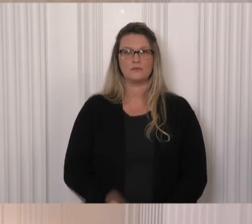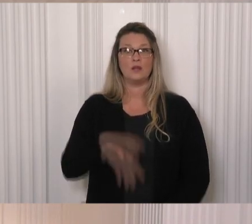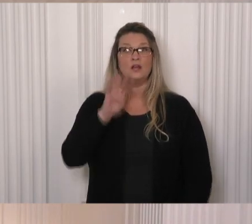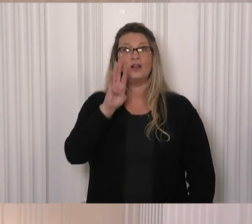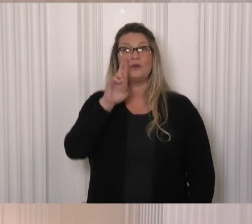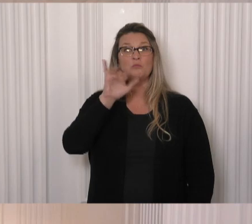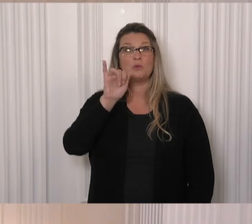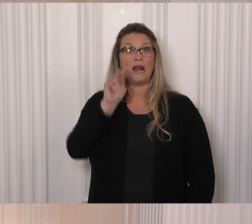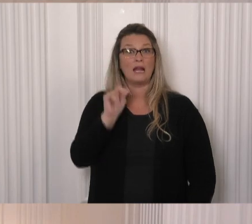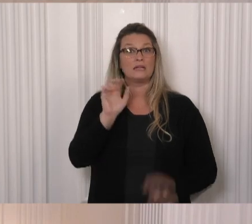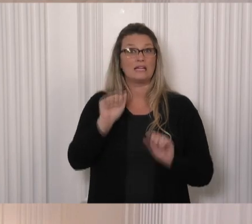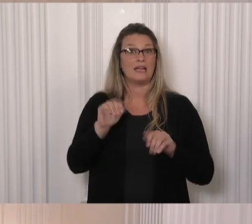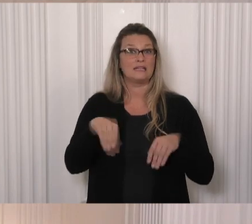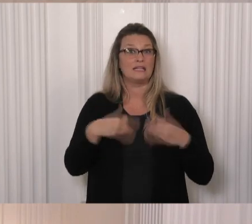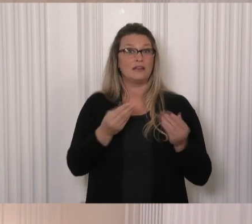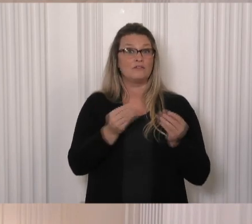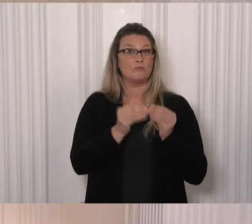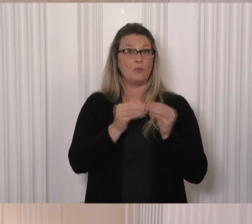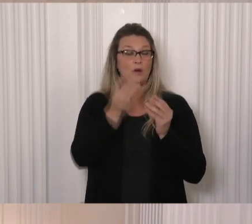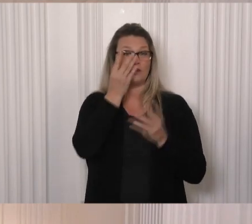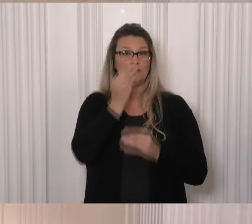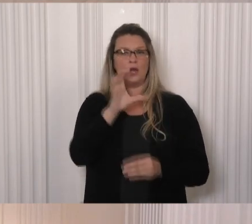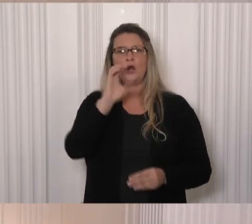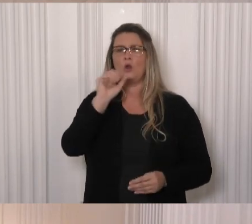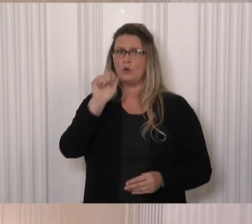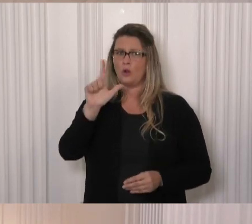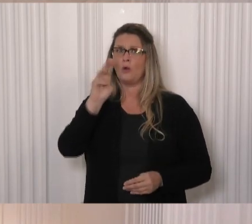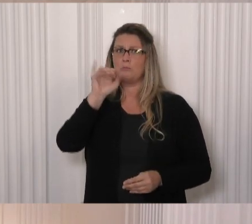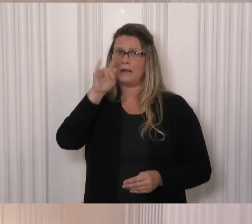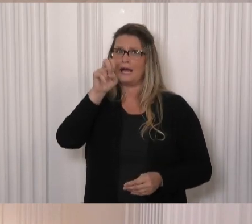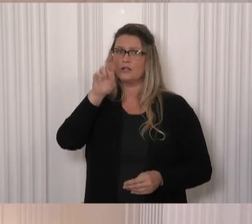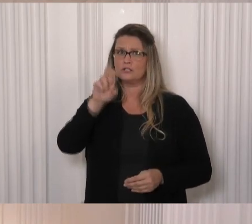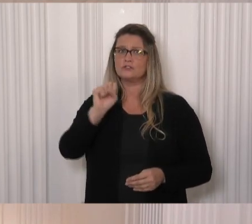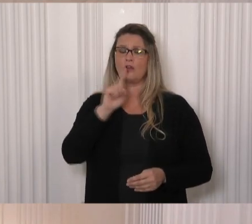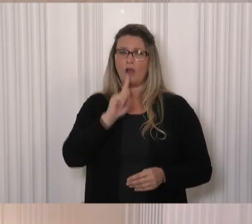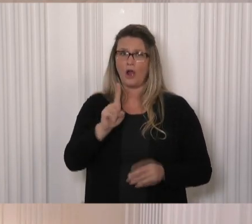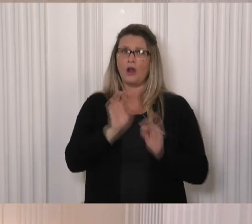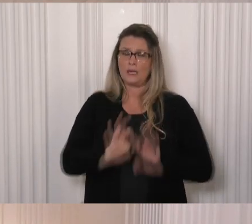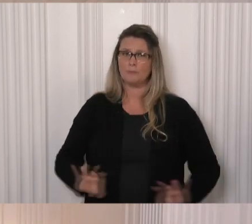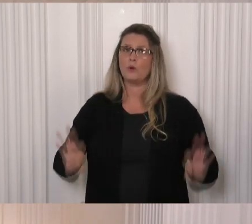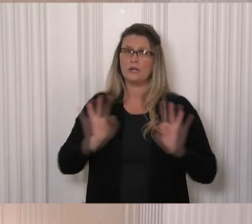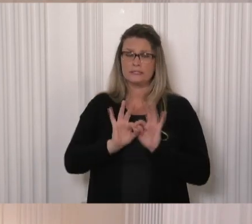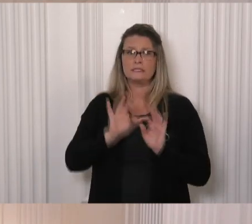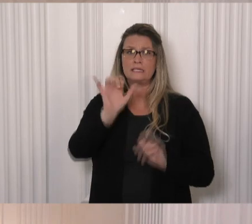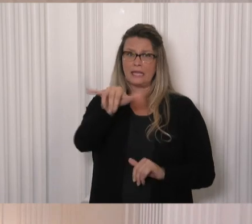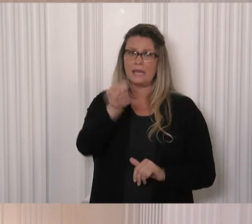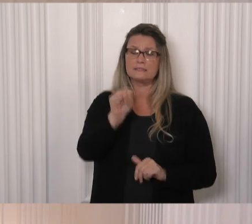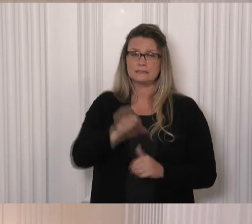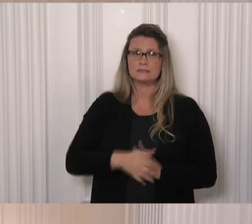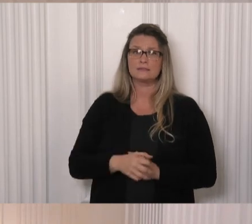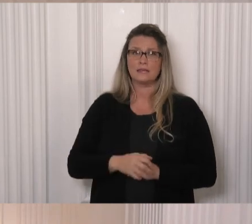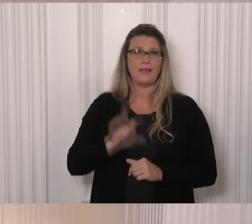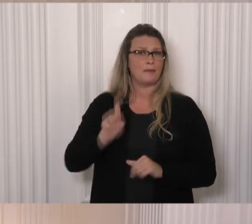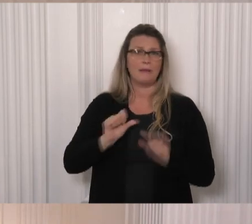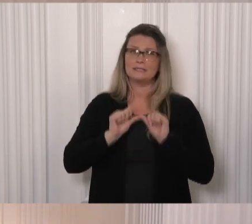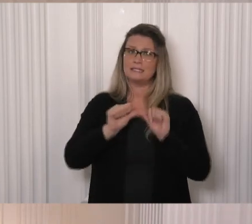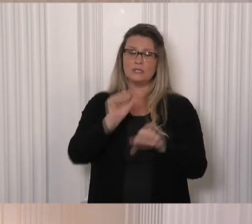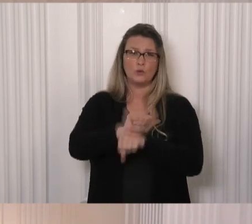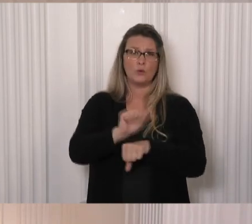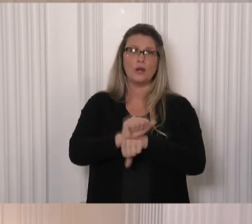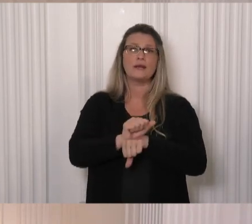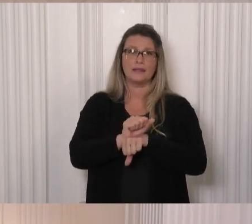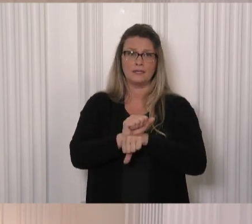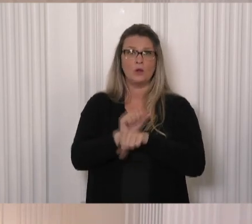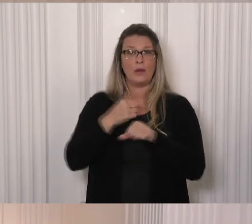clarification. From the standpoint of our coal miners, absolutely they're essential in my book in every way, shape, form, or fashion. We've got to have the ability